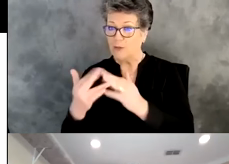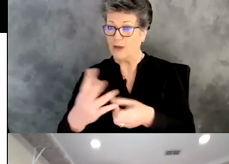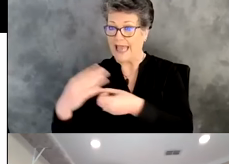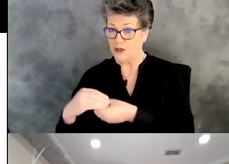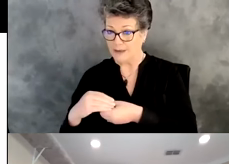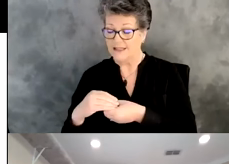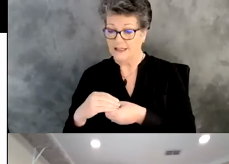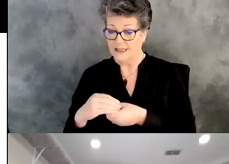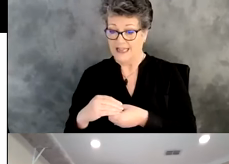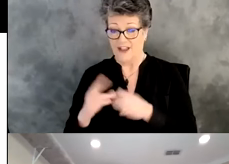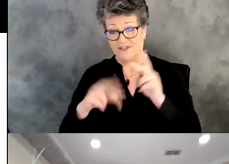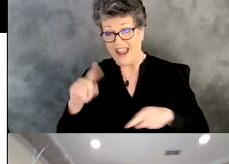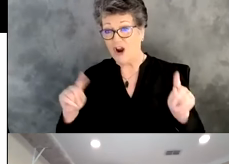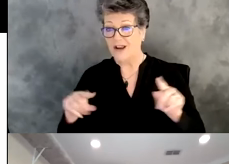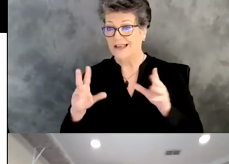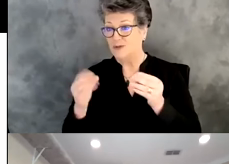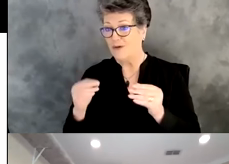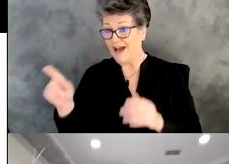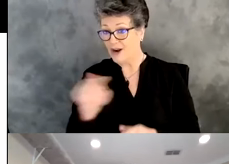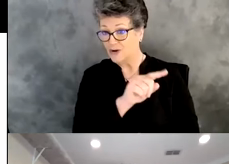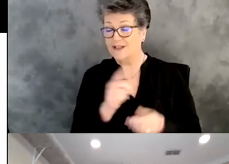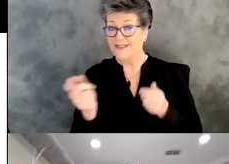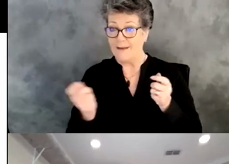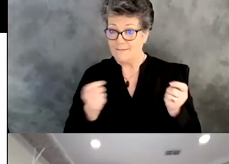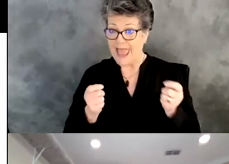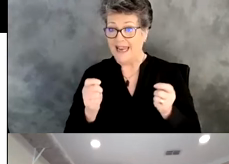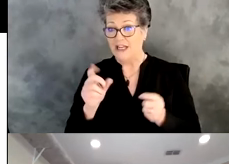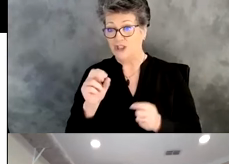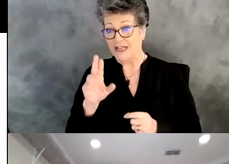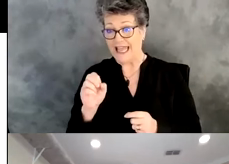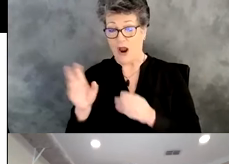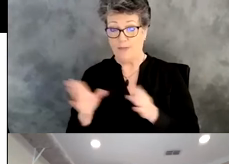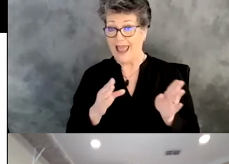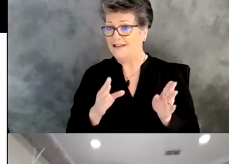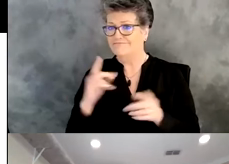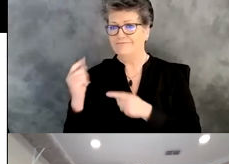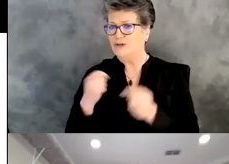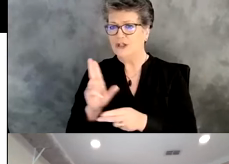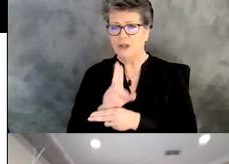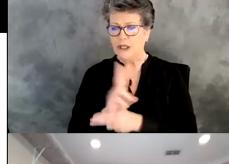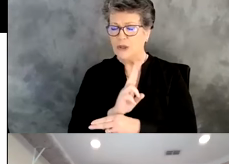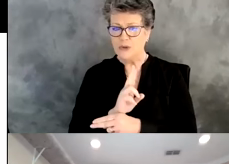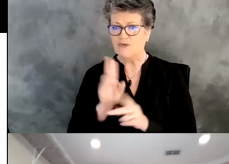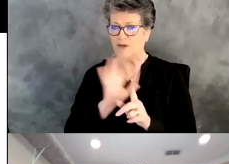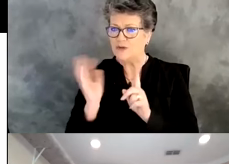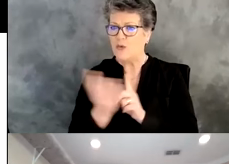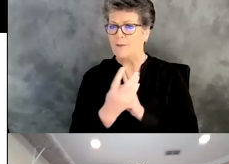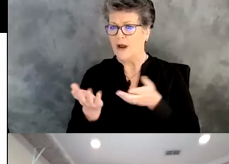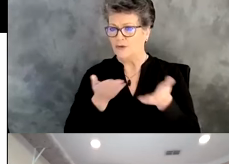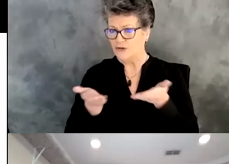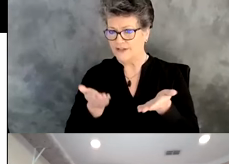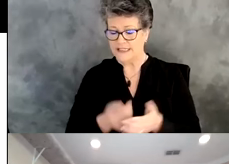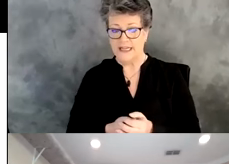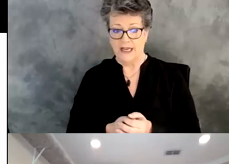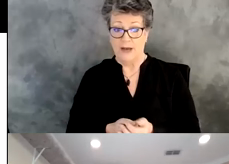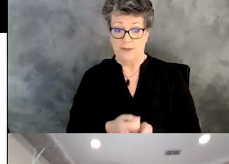are various types of providers that managed care plans may have not traditionally used to provide these kinds of wraparound services that we are